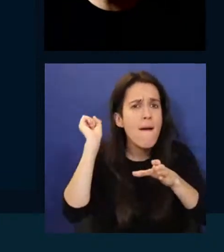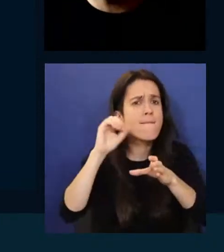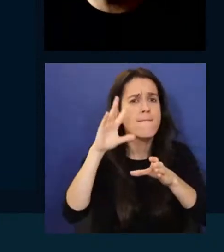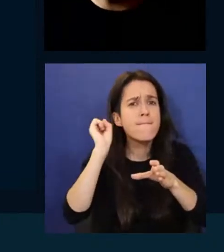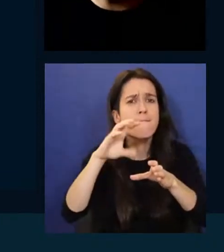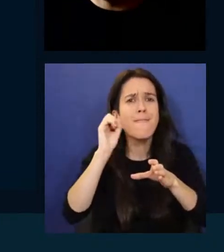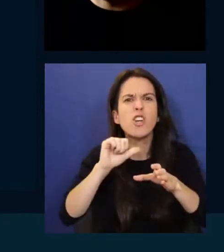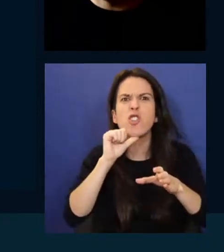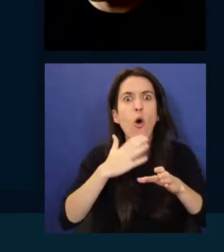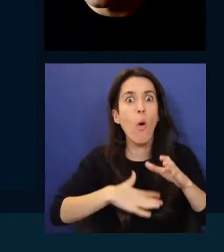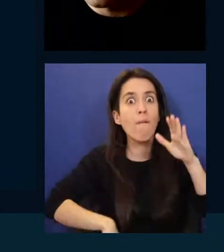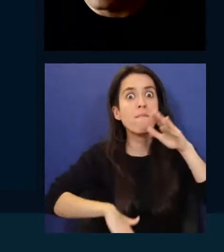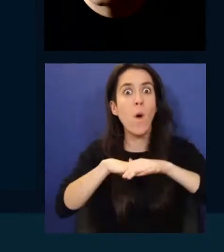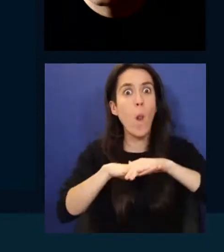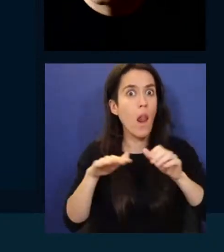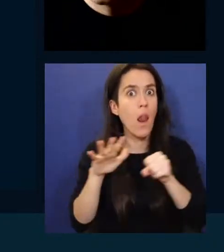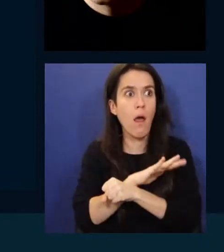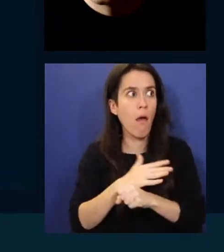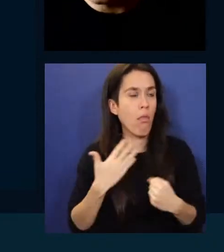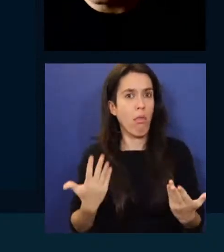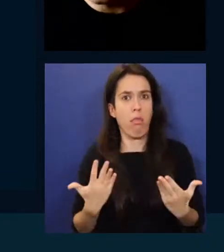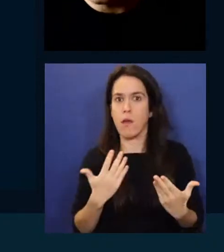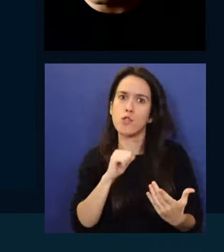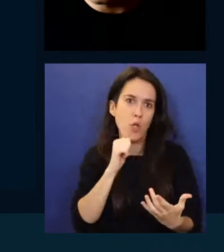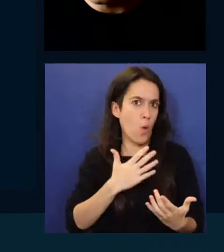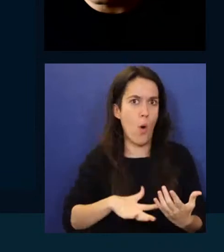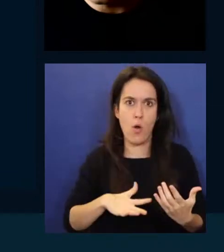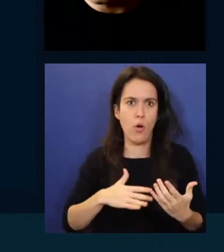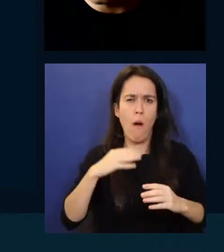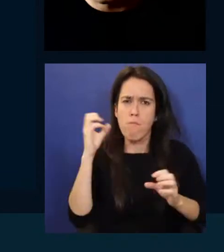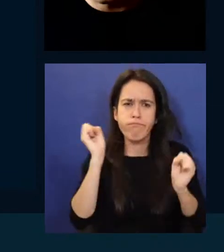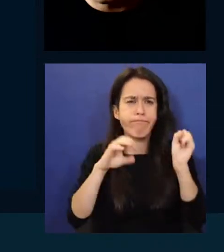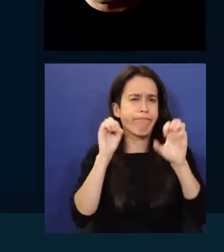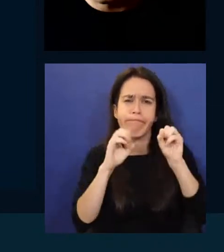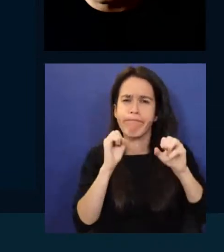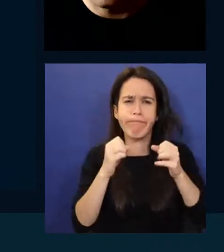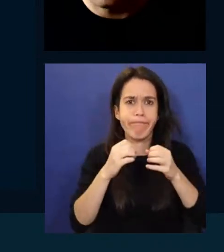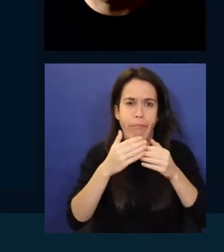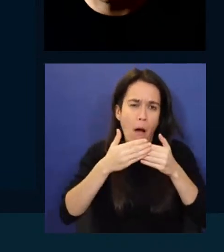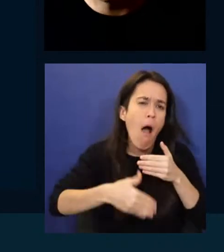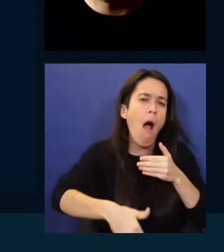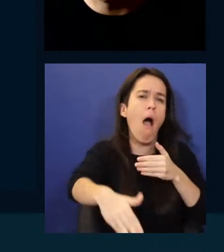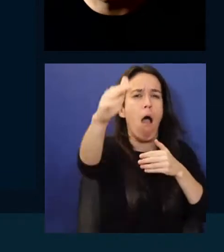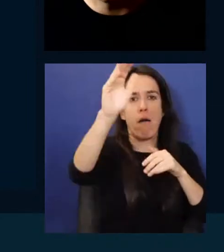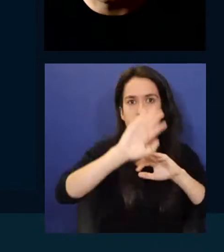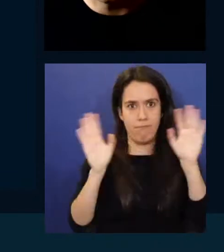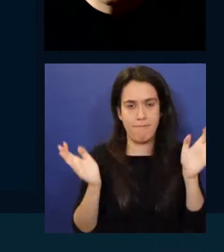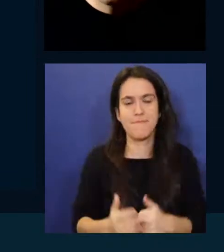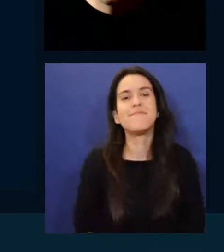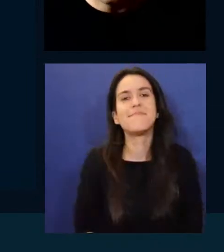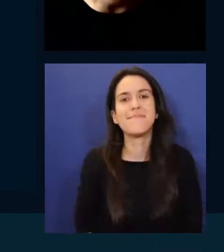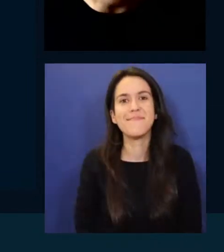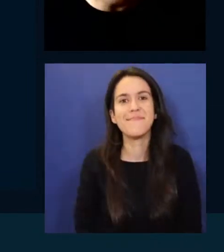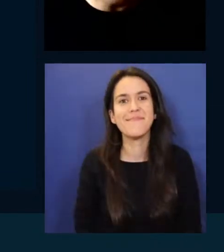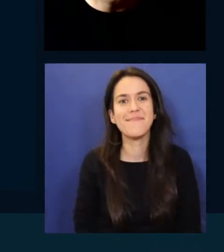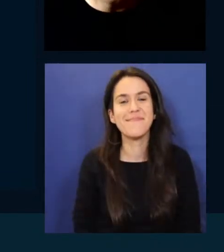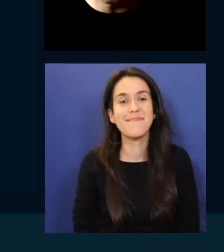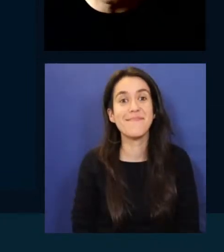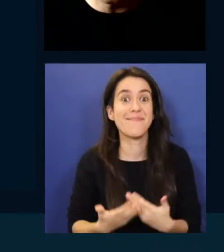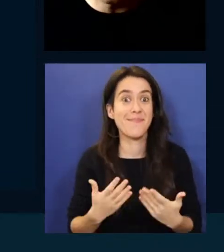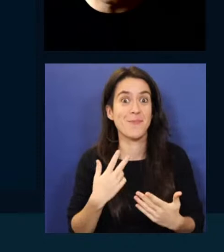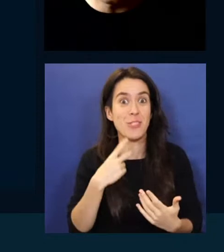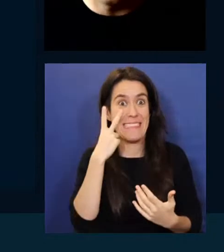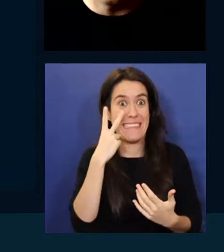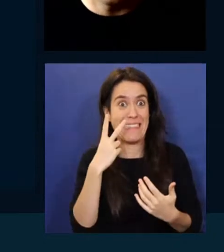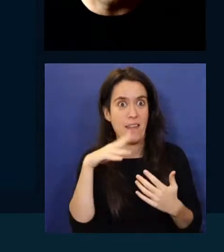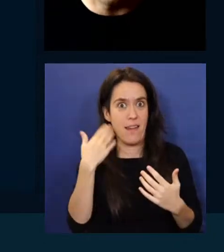limits when it comes to that scaling out and supporting very large volumes of data. The powerful insights, and you'll see as I get into the next slide to